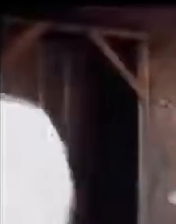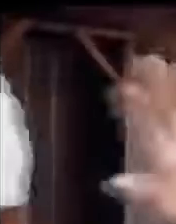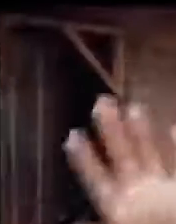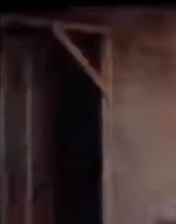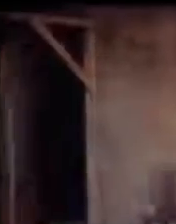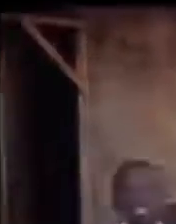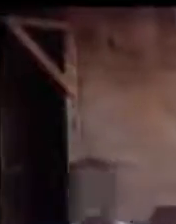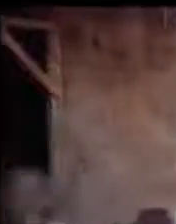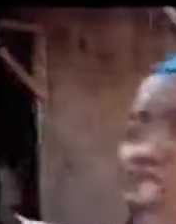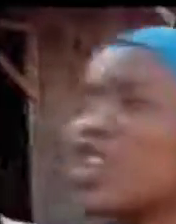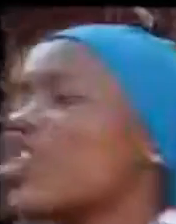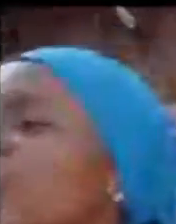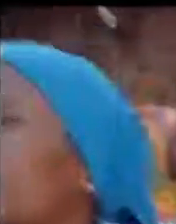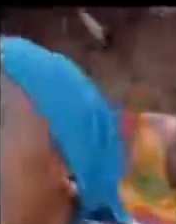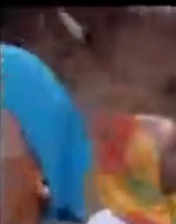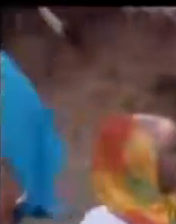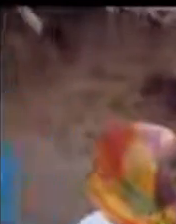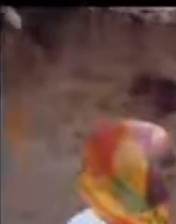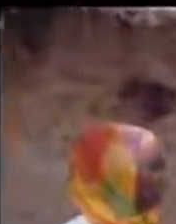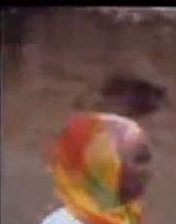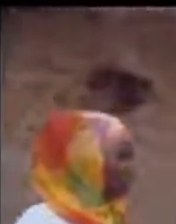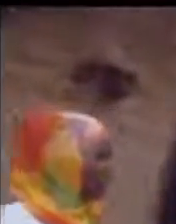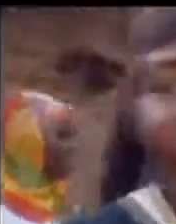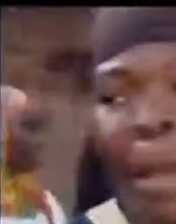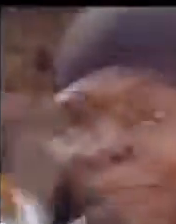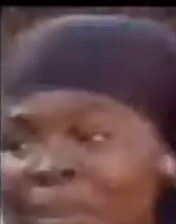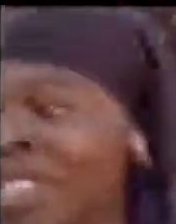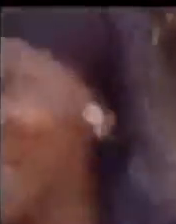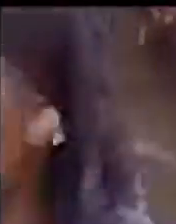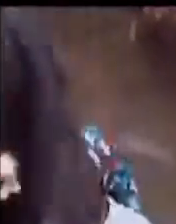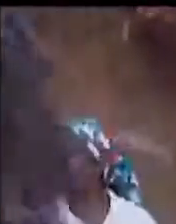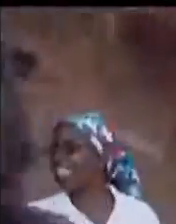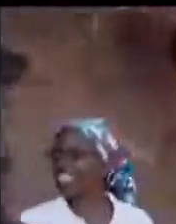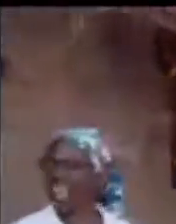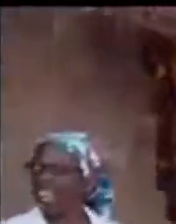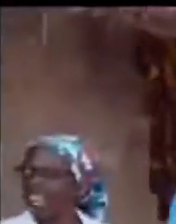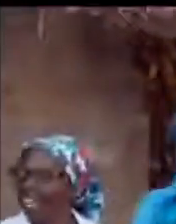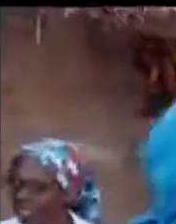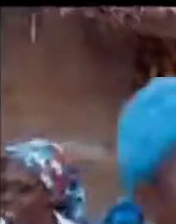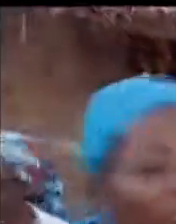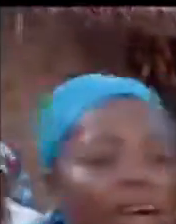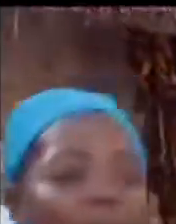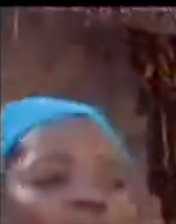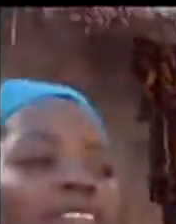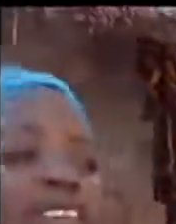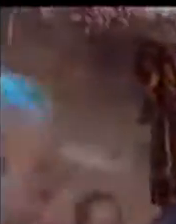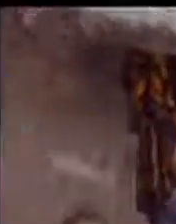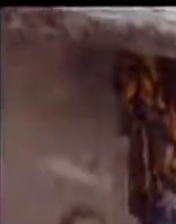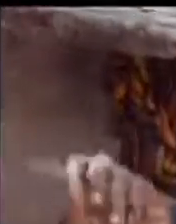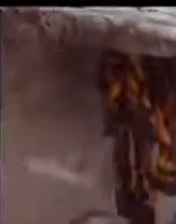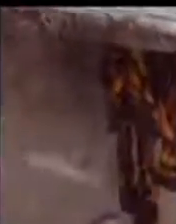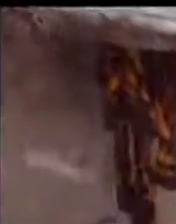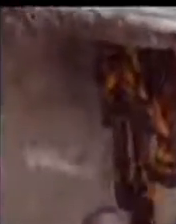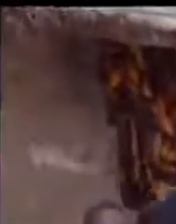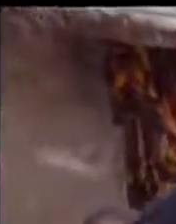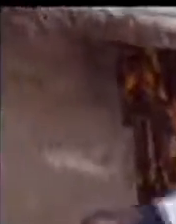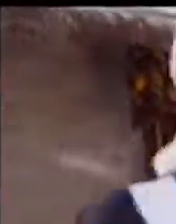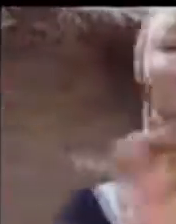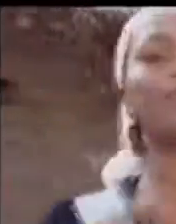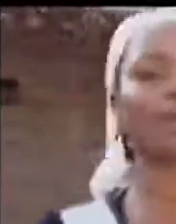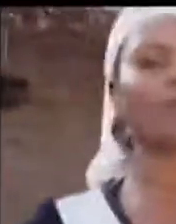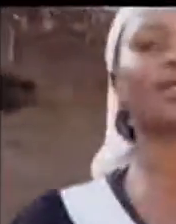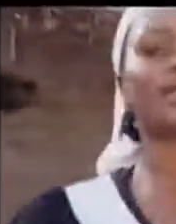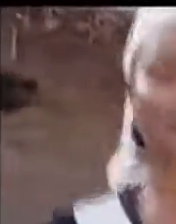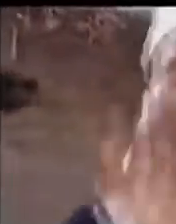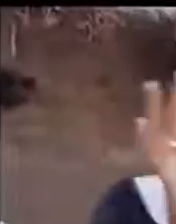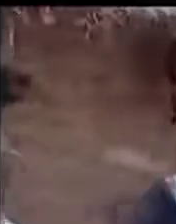Ouviste? And with more than 10% of Mozambique's adult population infected with HIV, this message has never been